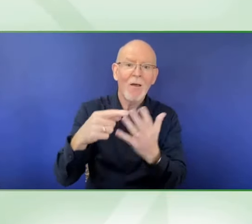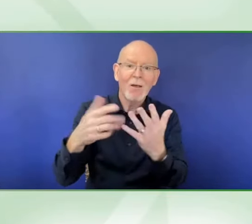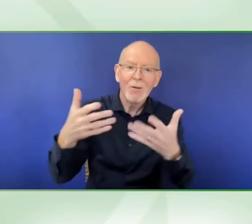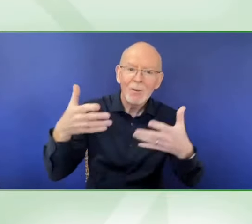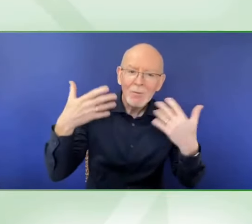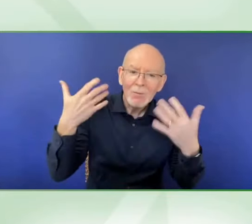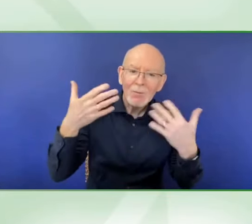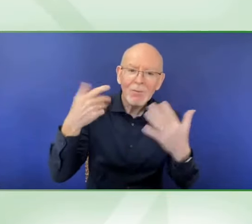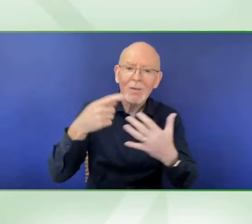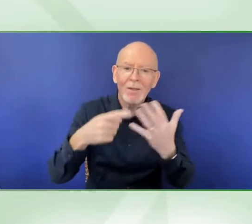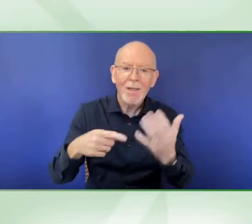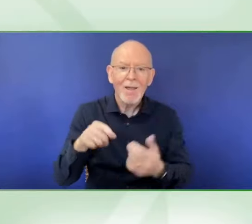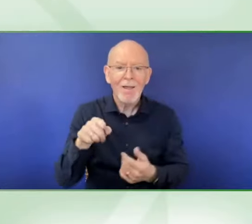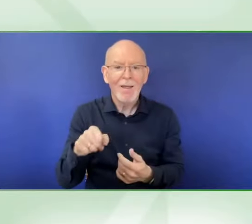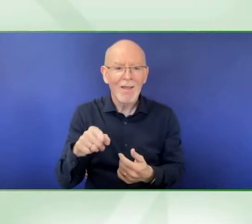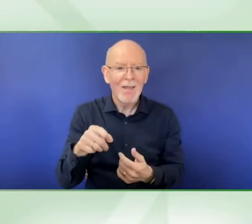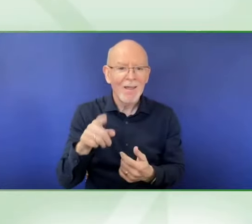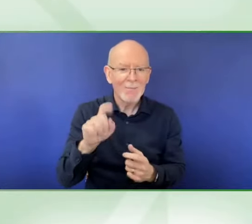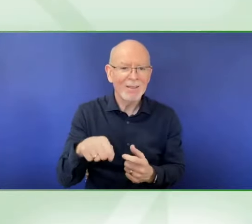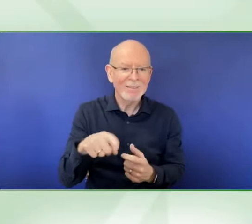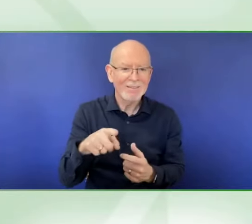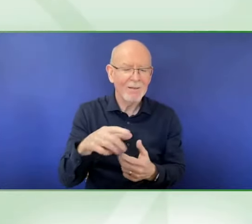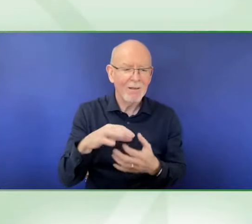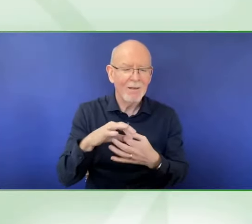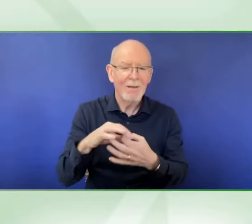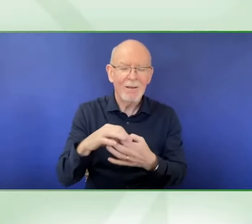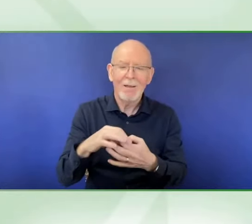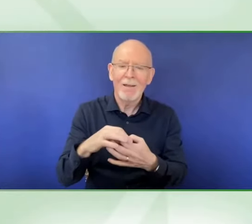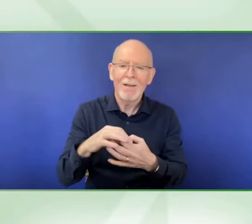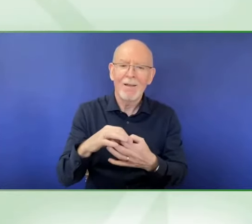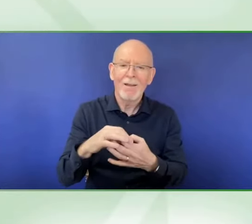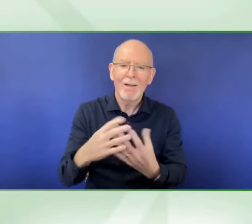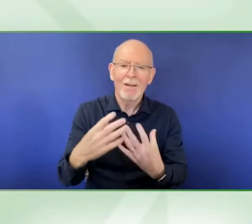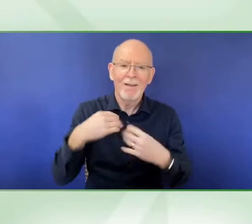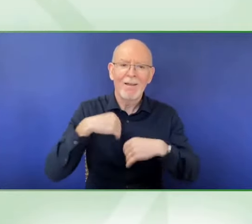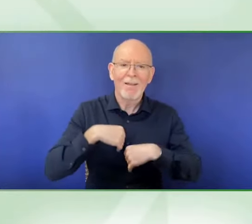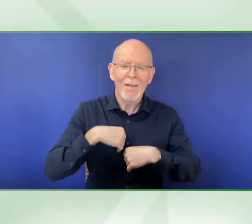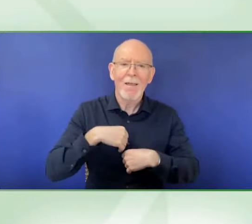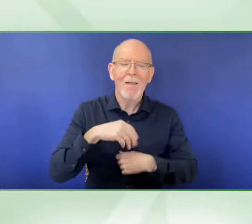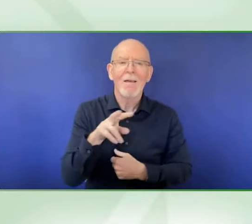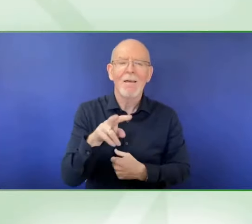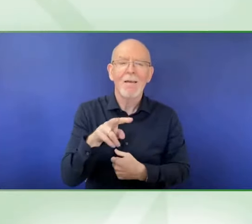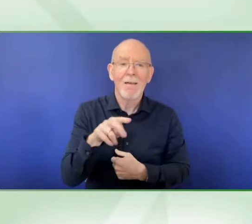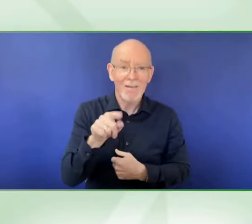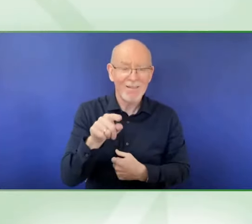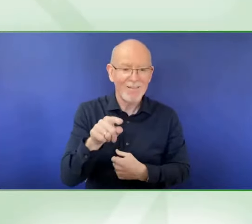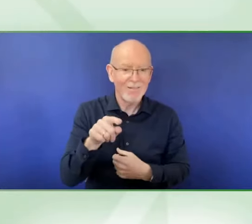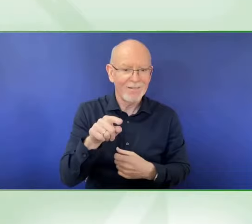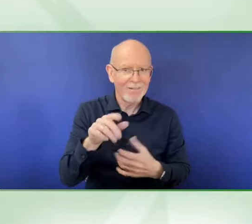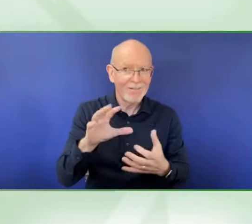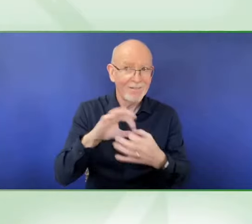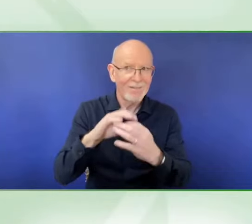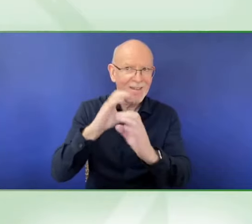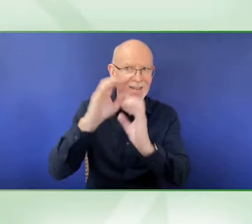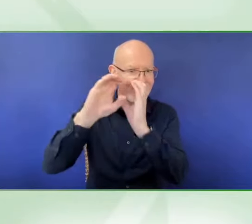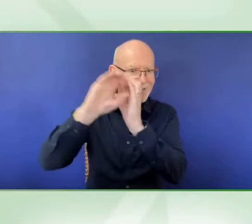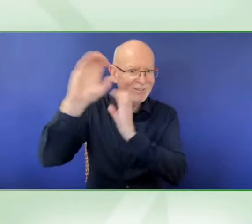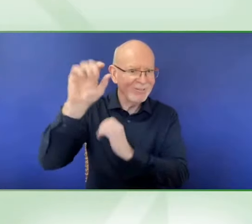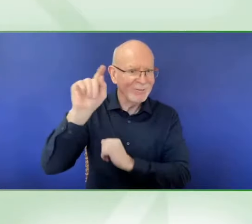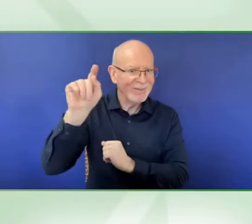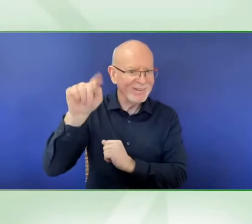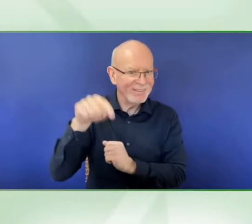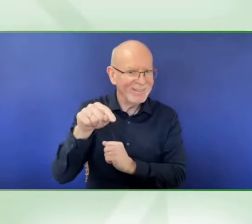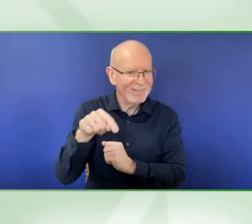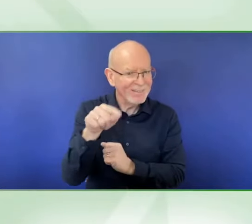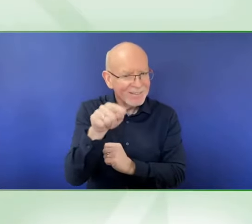access to these knowledgeable people, we can do it at home. But going back to what we have done, I just touched on two